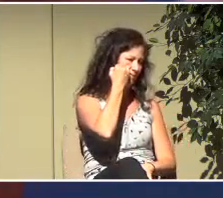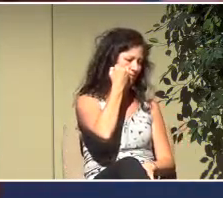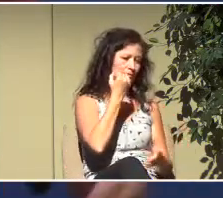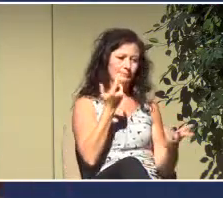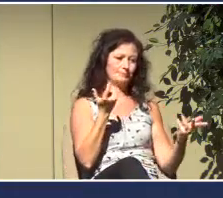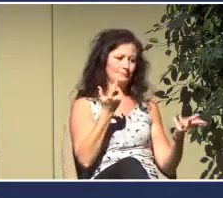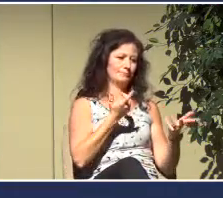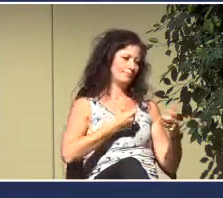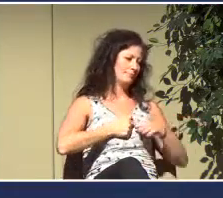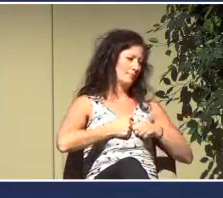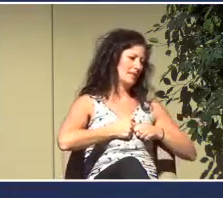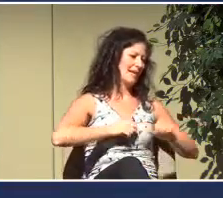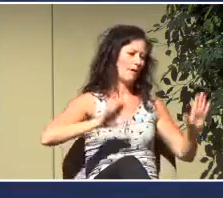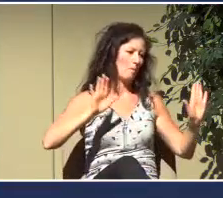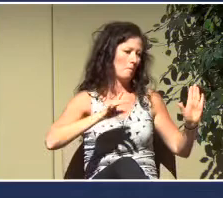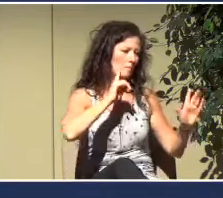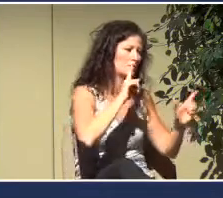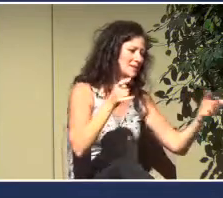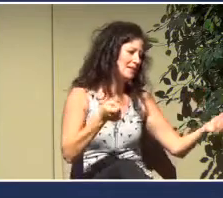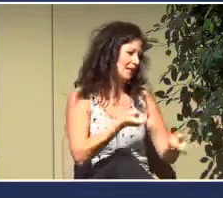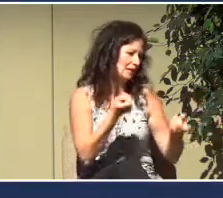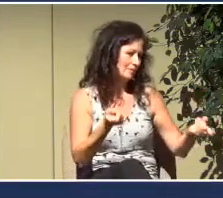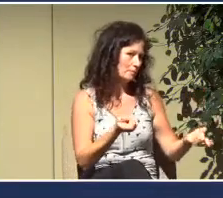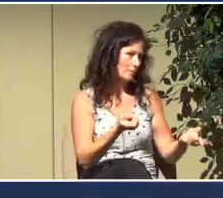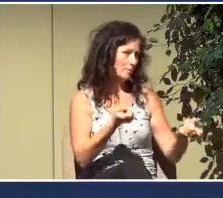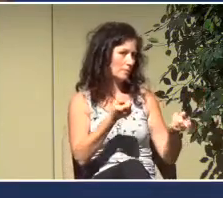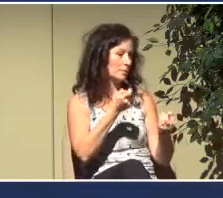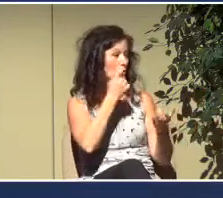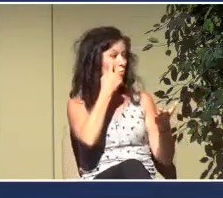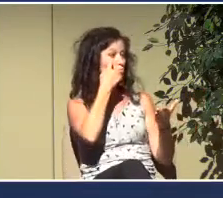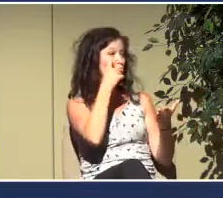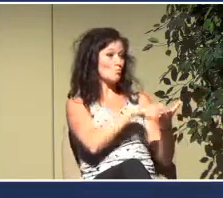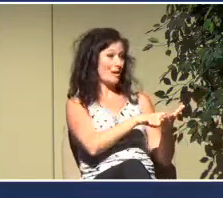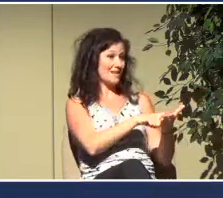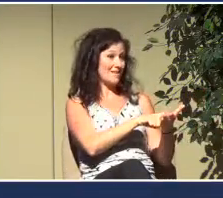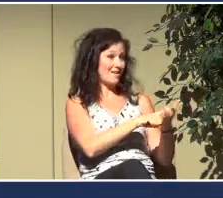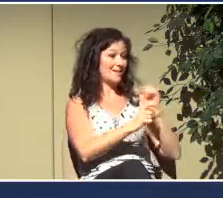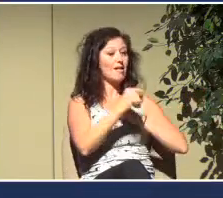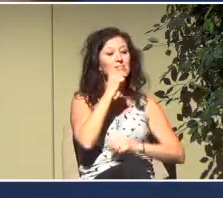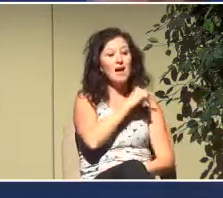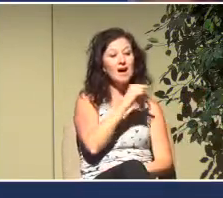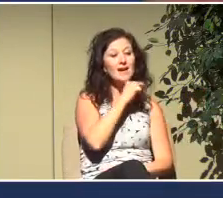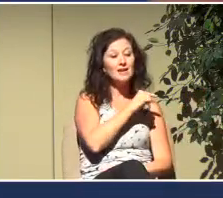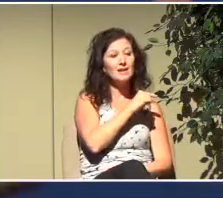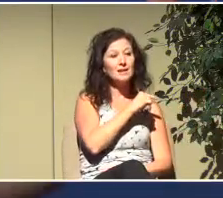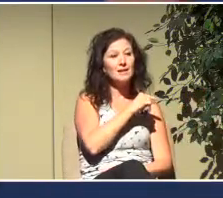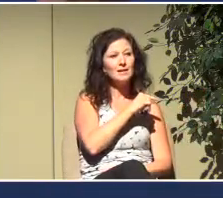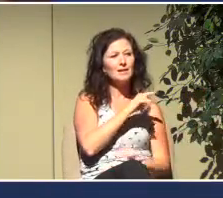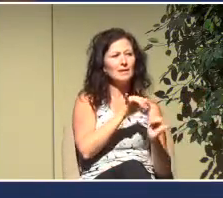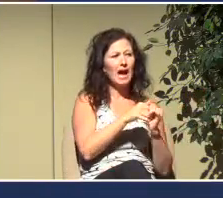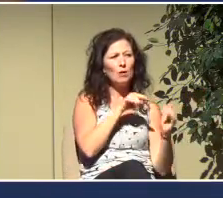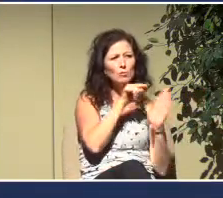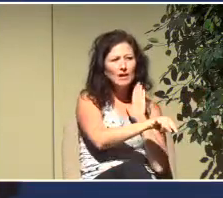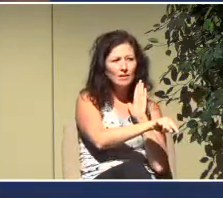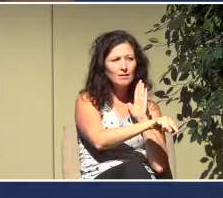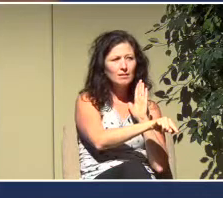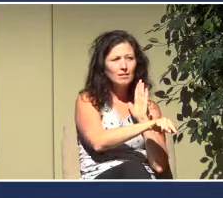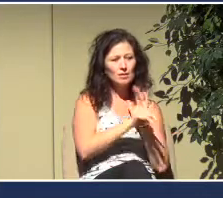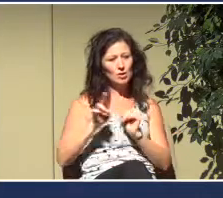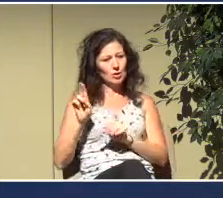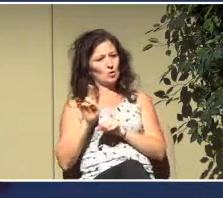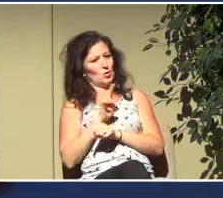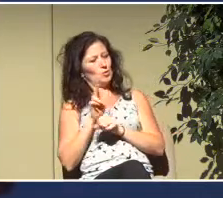if you give in to this, right? And then recognizing that lie, you counter the lie with what? With the truth.